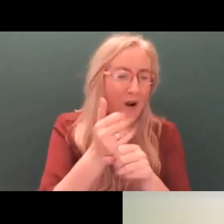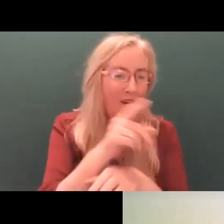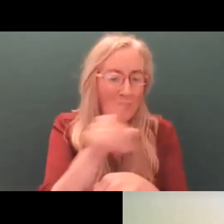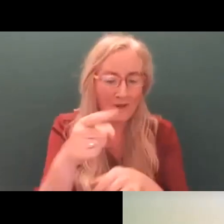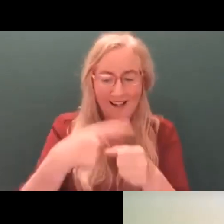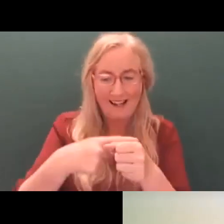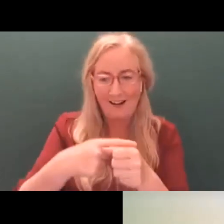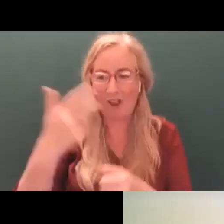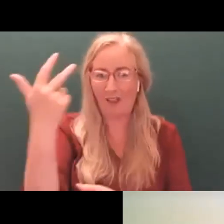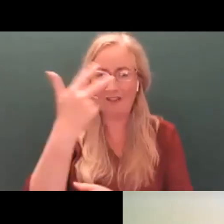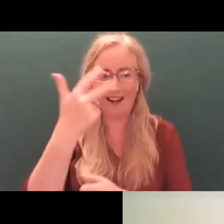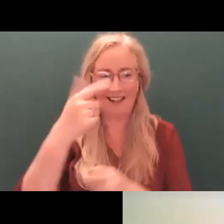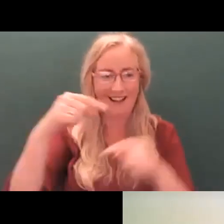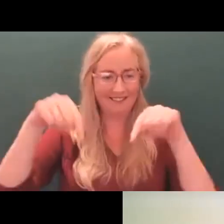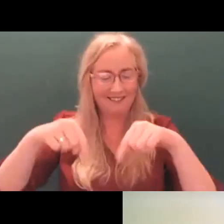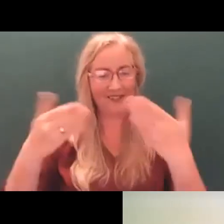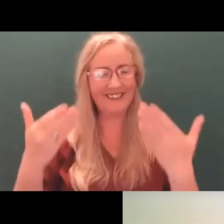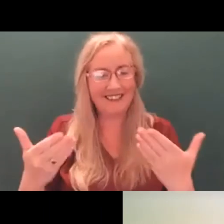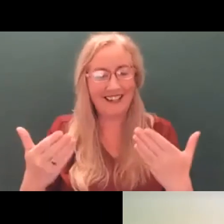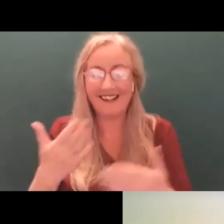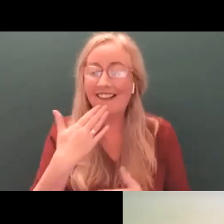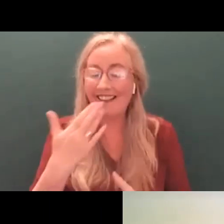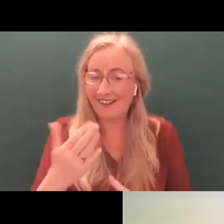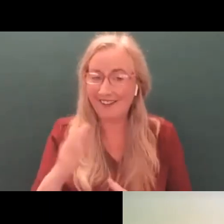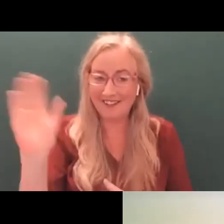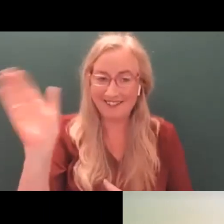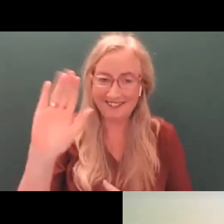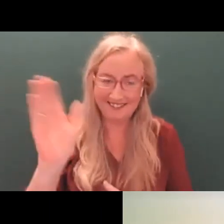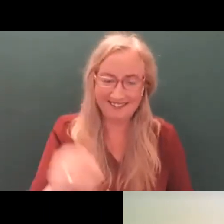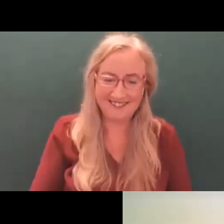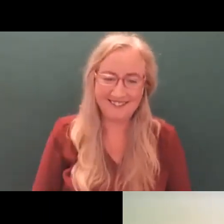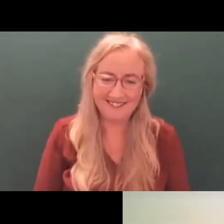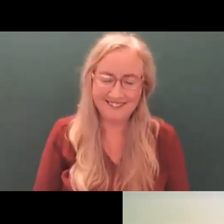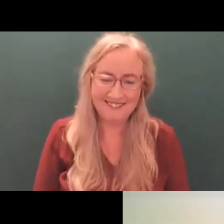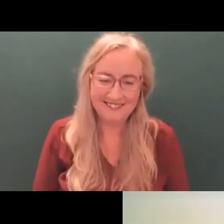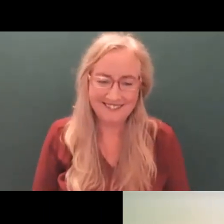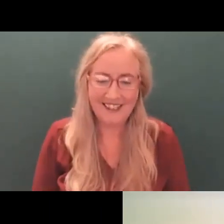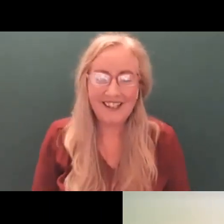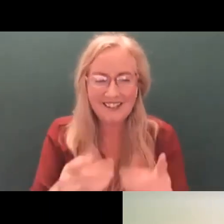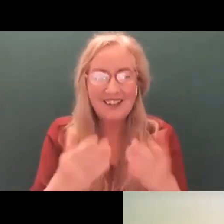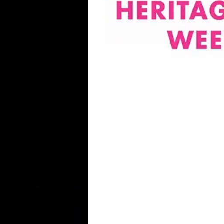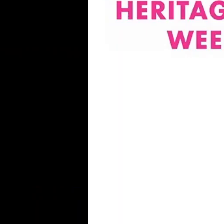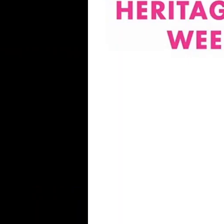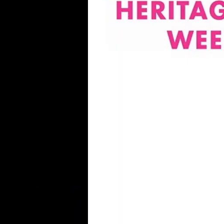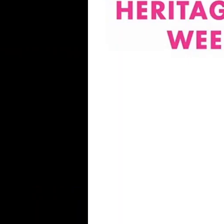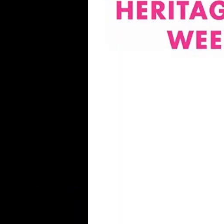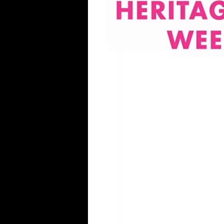Thanks. Thank you. Thanks. Bye. Thank you very much. Bye.